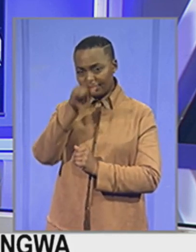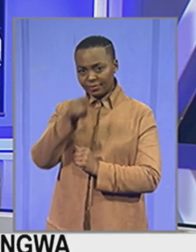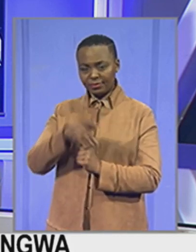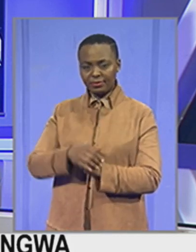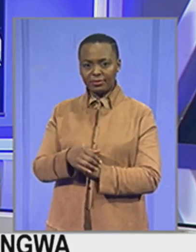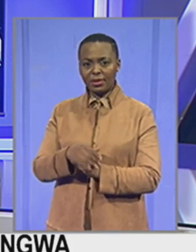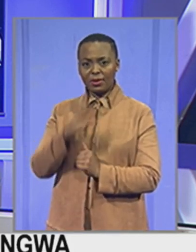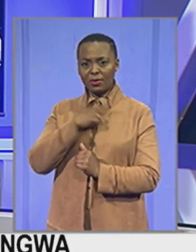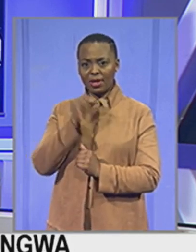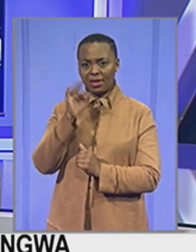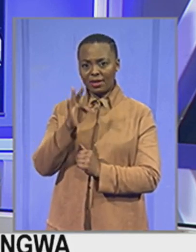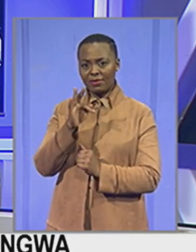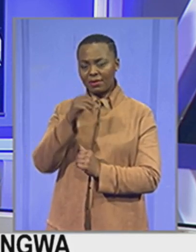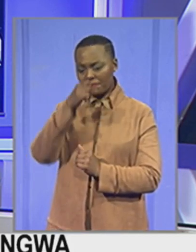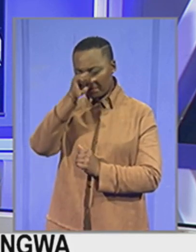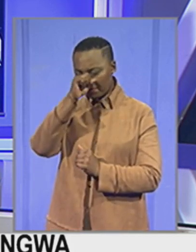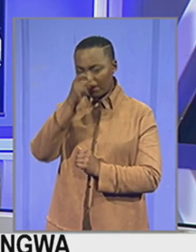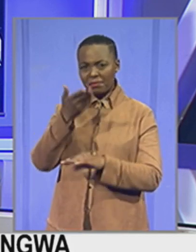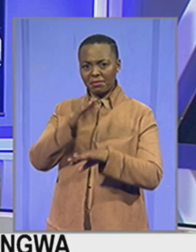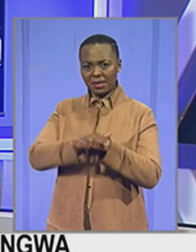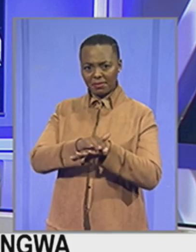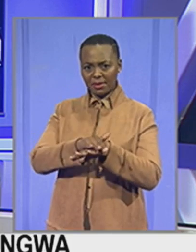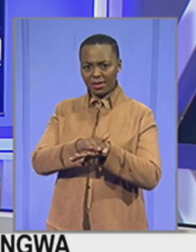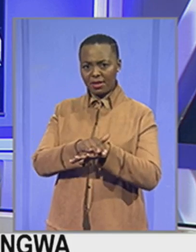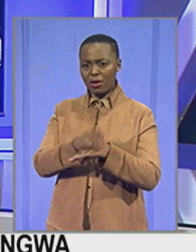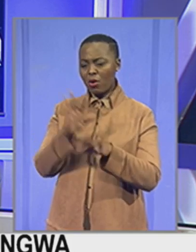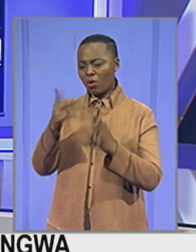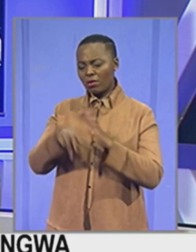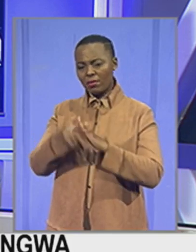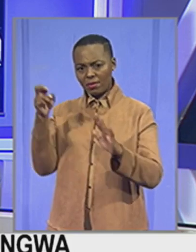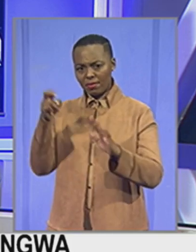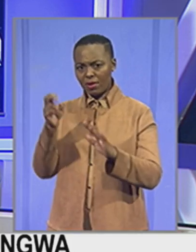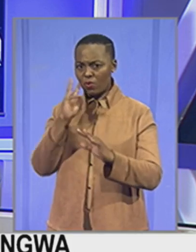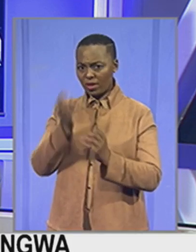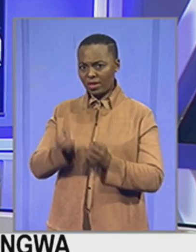tsa utsiwa a lo ya go banela tse dingwe.